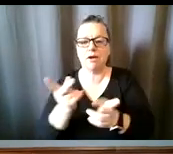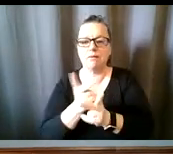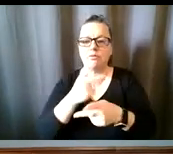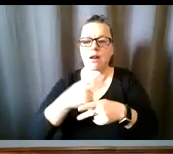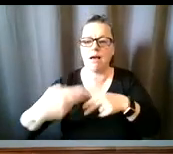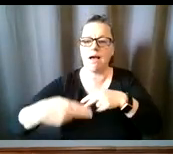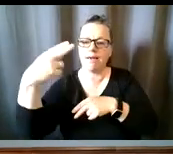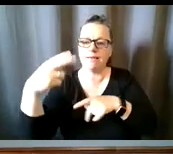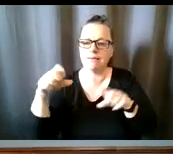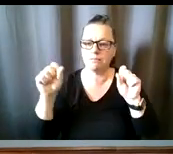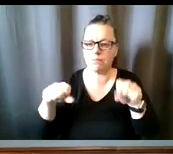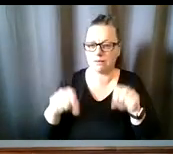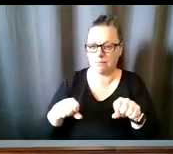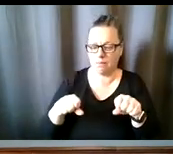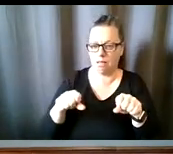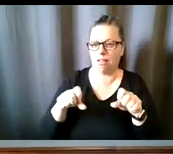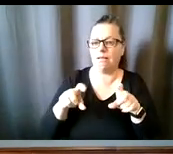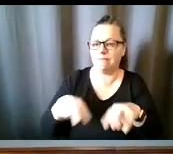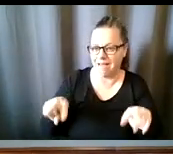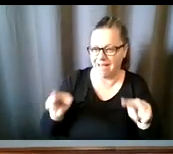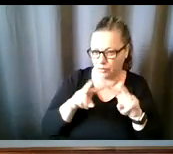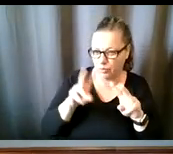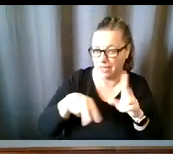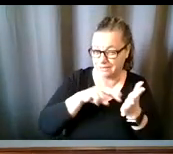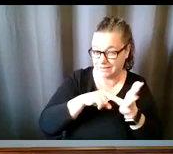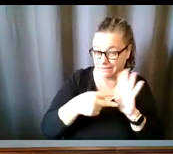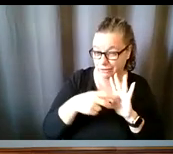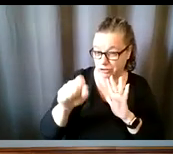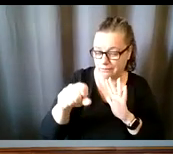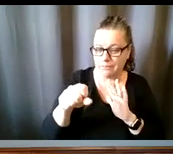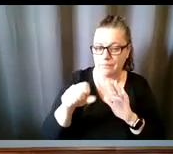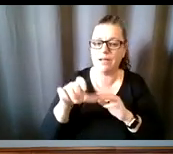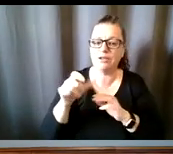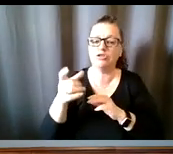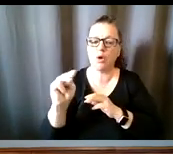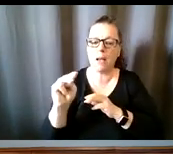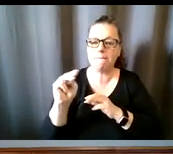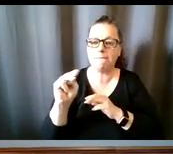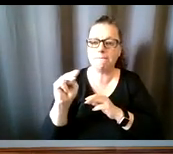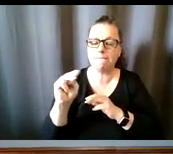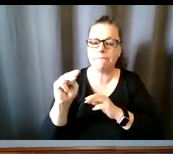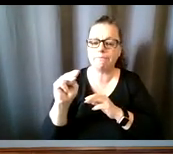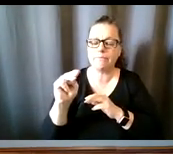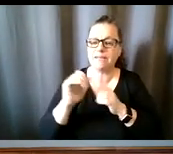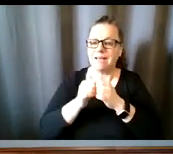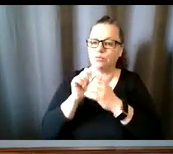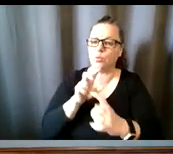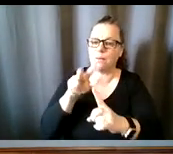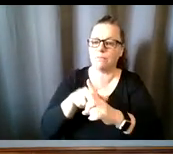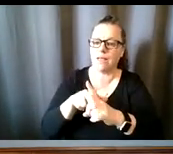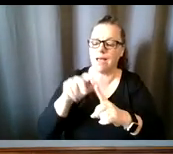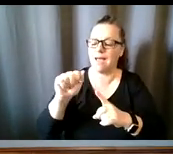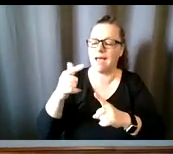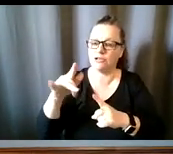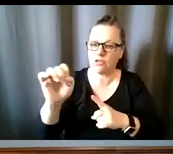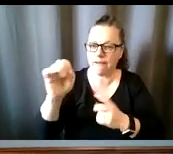possible value. That's the definition. In essence, what it is Scrum is the framework in which to apply the Agile